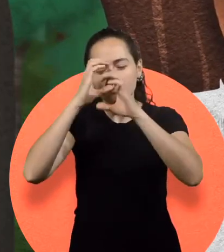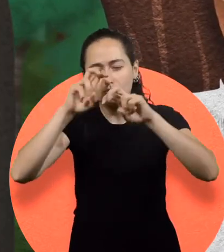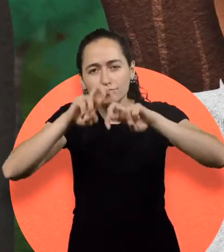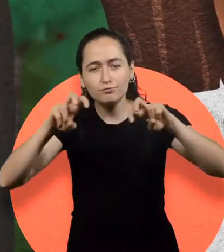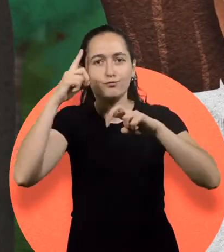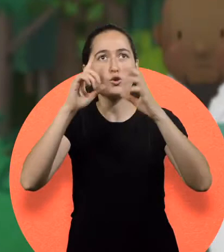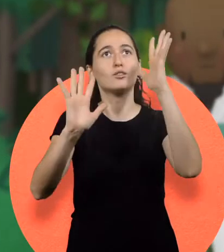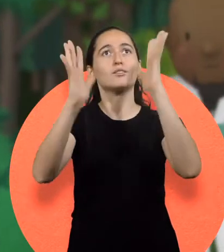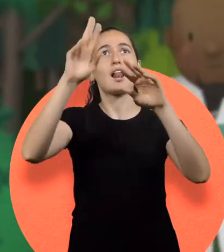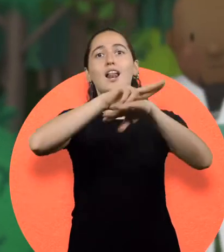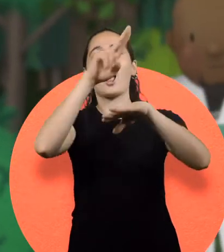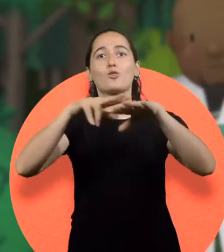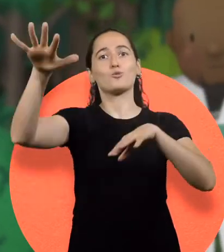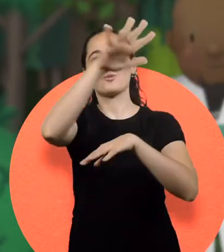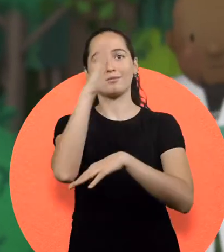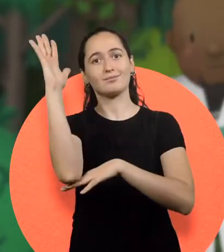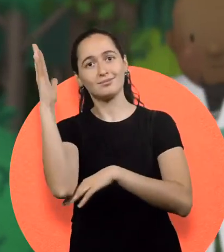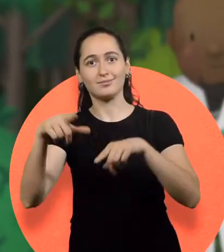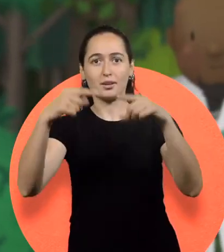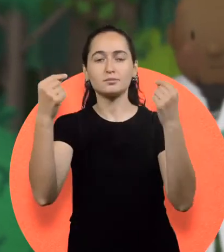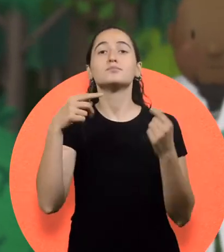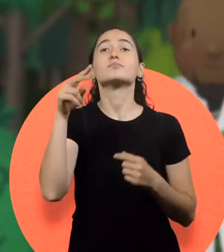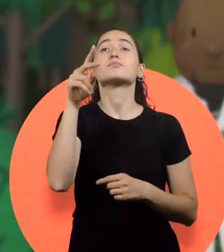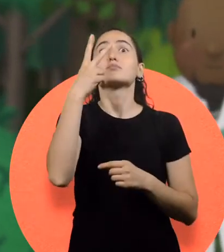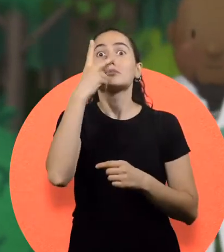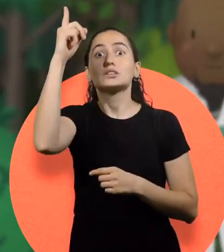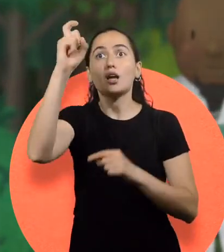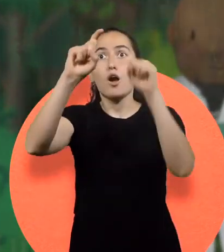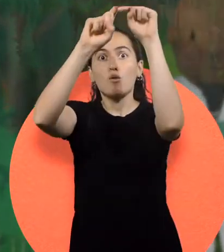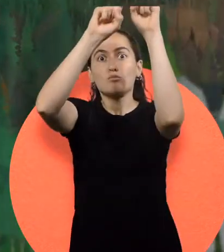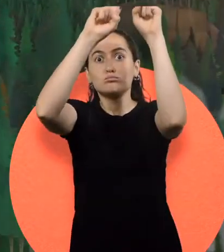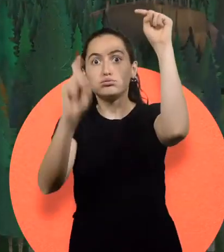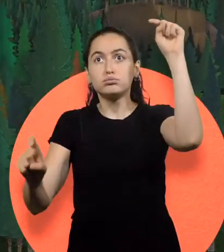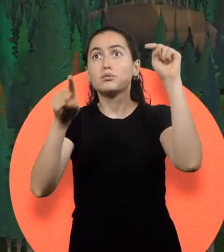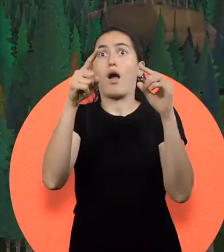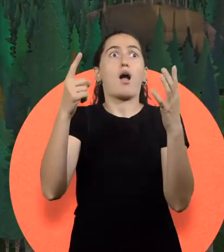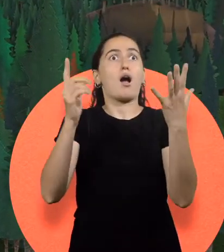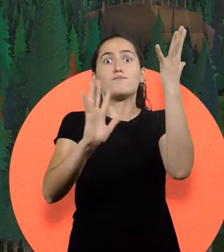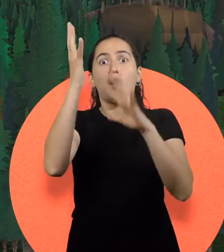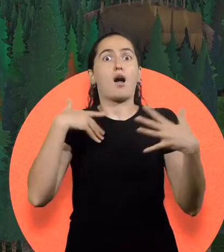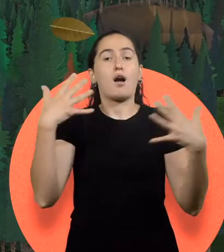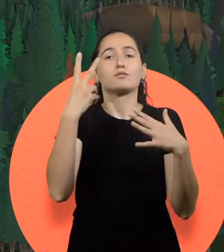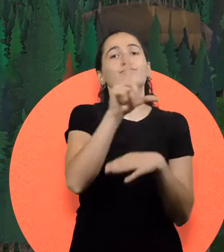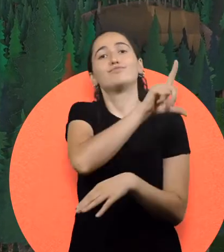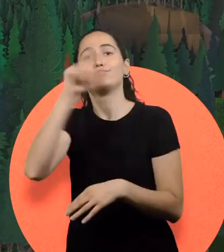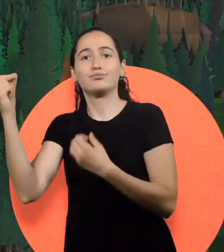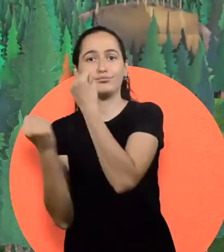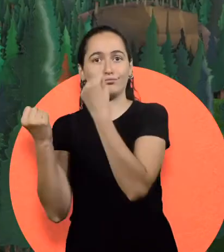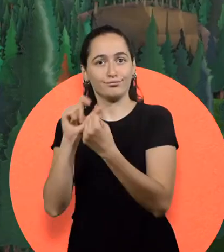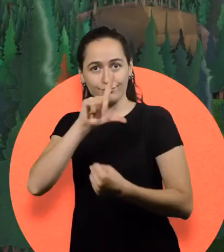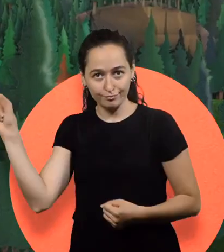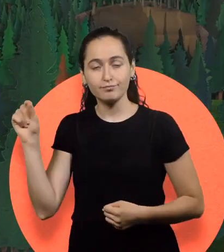fire started with my assistant. We were taking measurements for some of the trees on the mountain. We saw a lightning strike on the